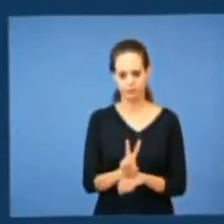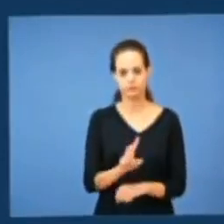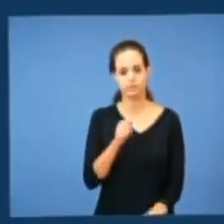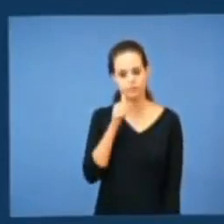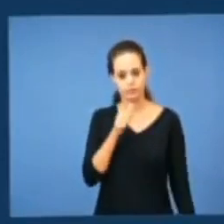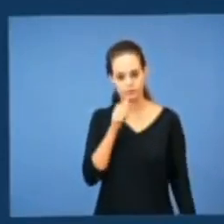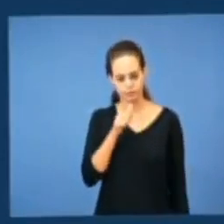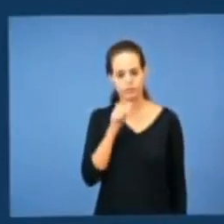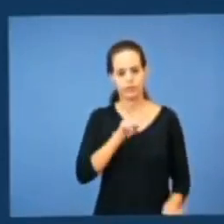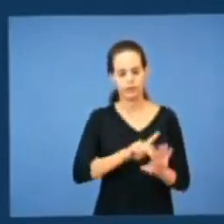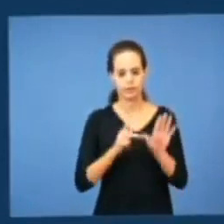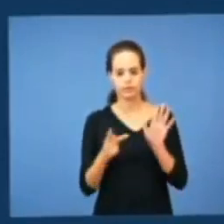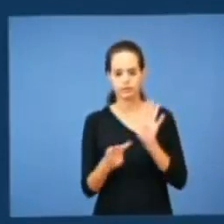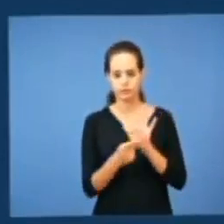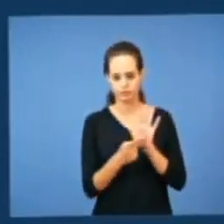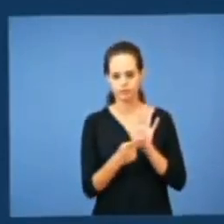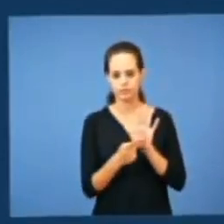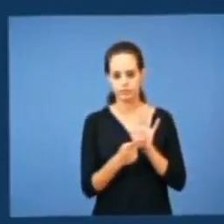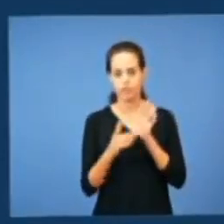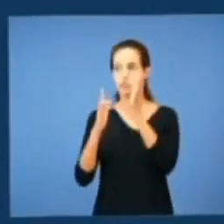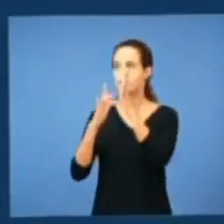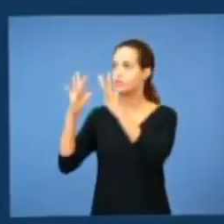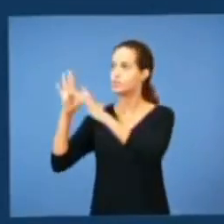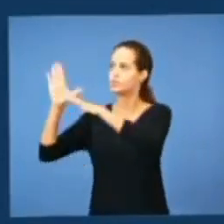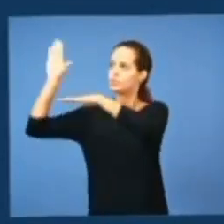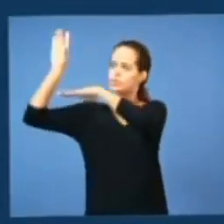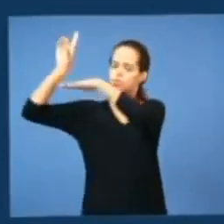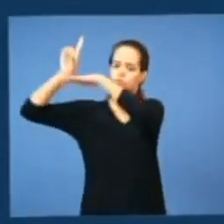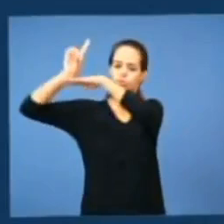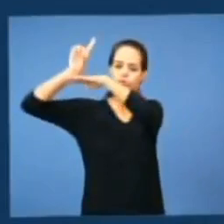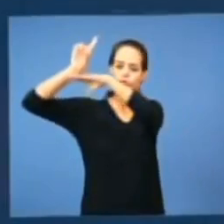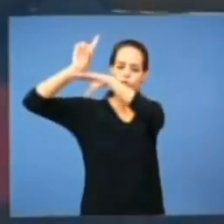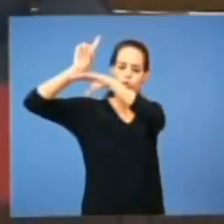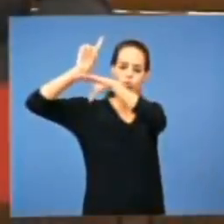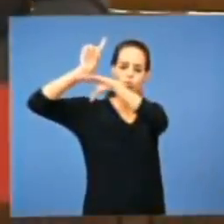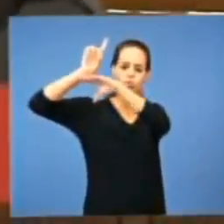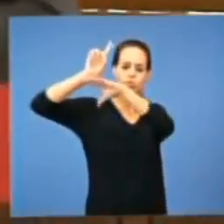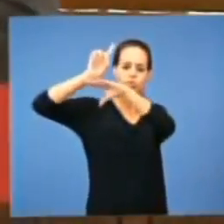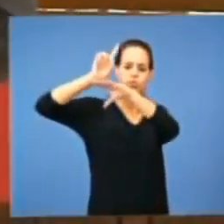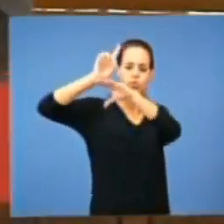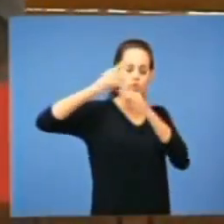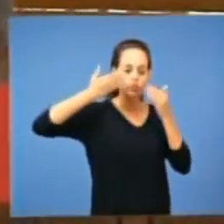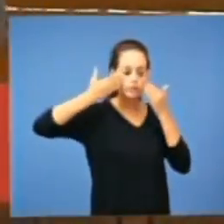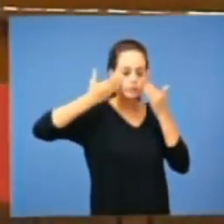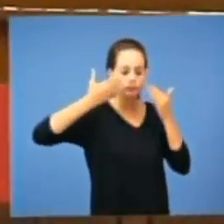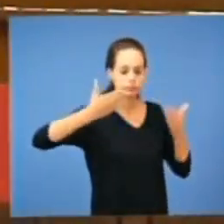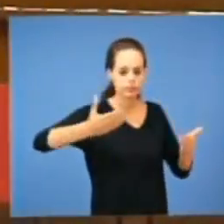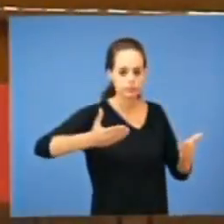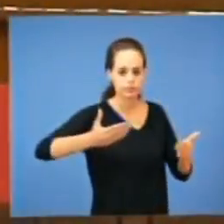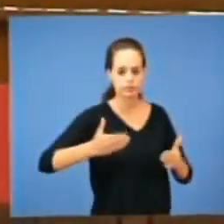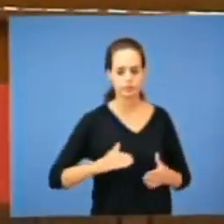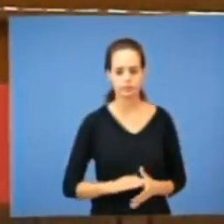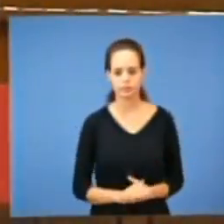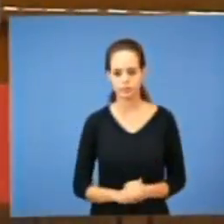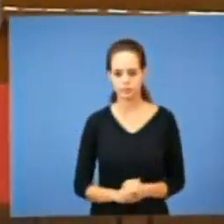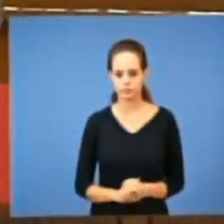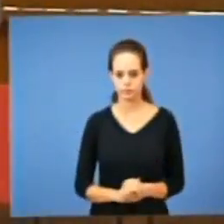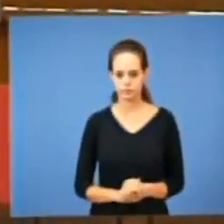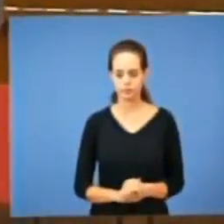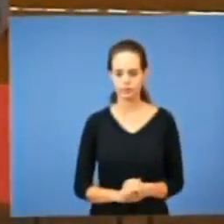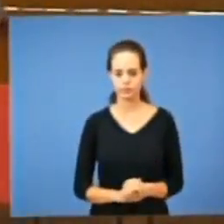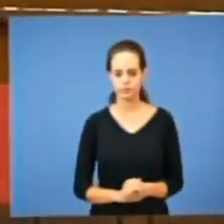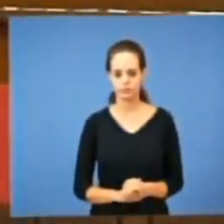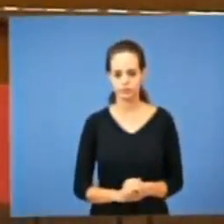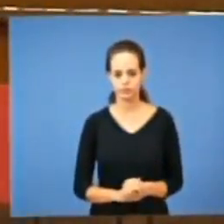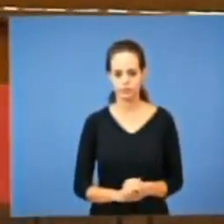people, to the apparition of Christ and the clouds. And Luke 17:30. You don't even have to read it. Keep